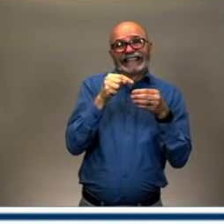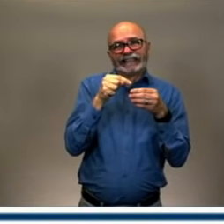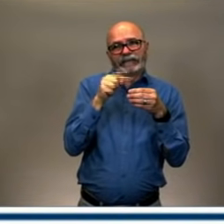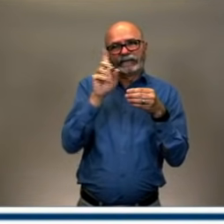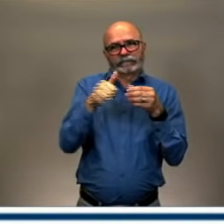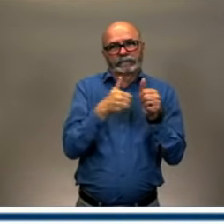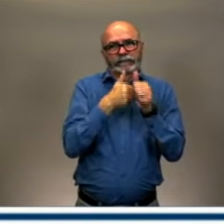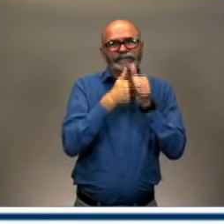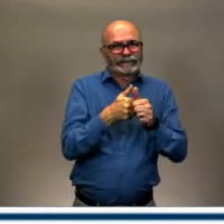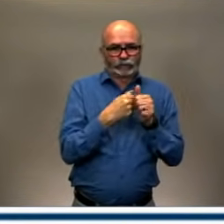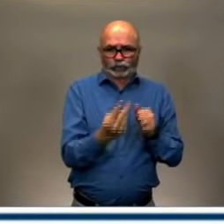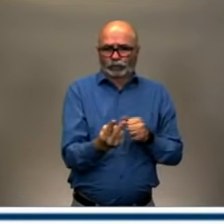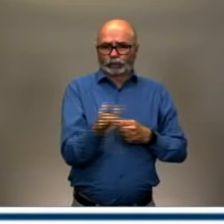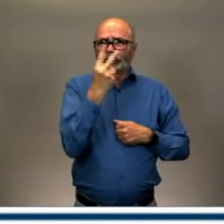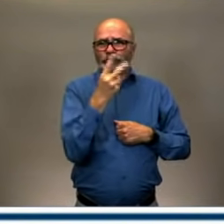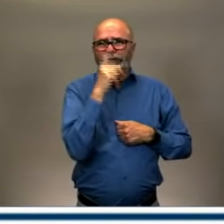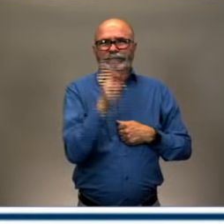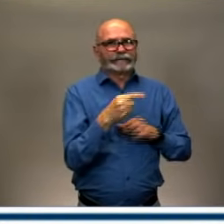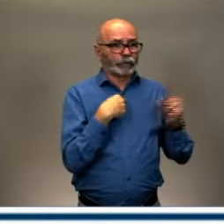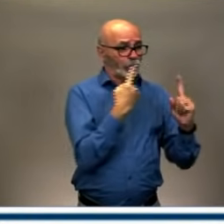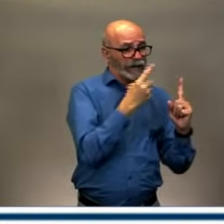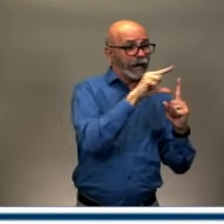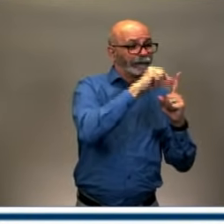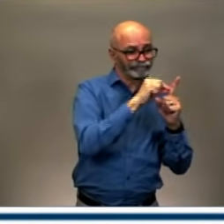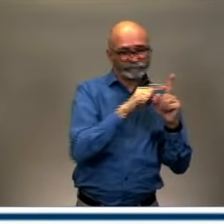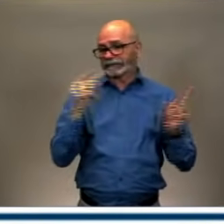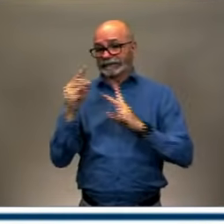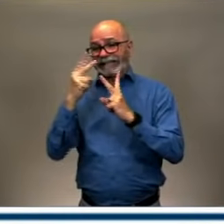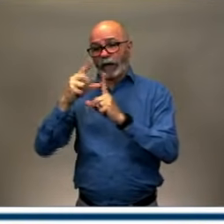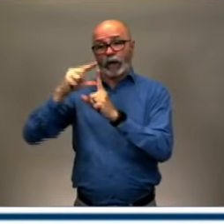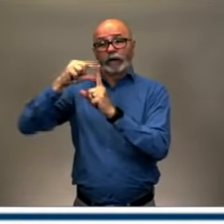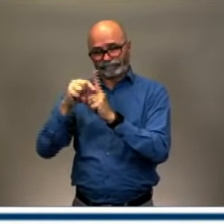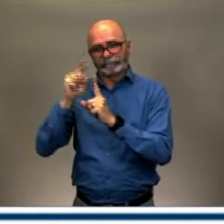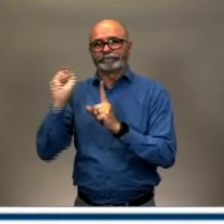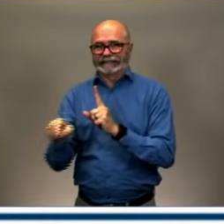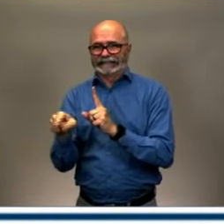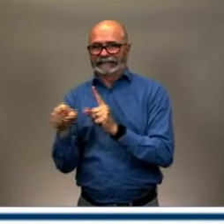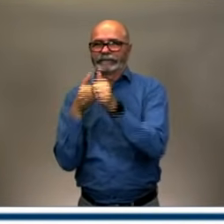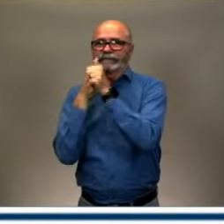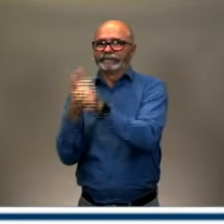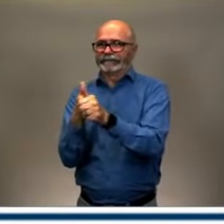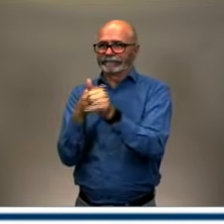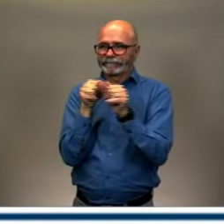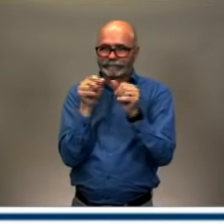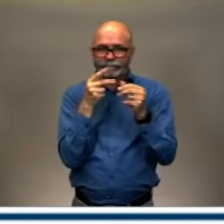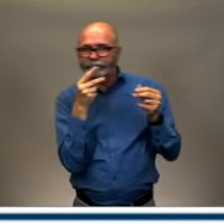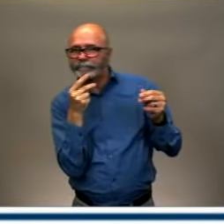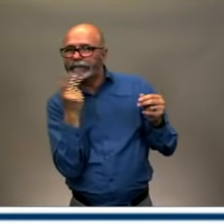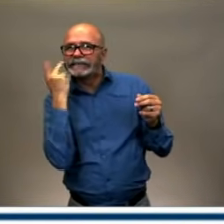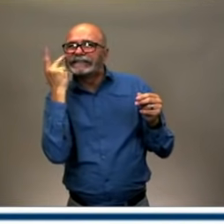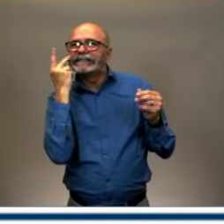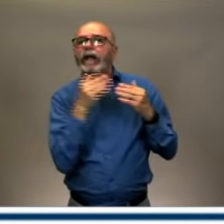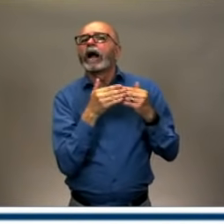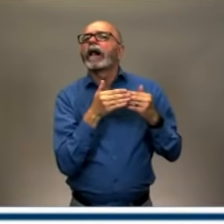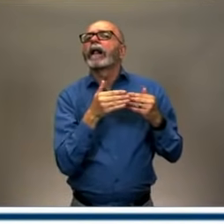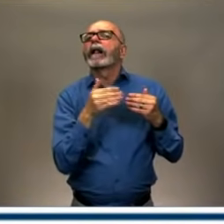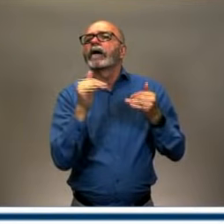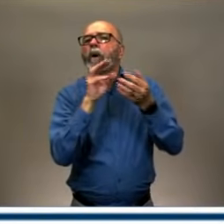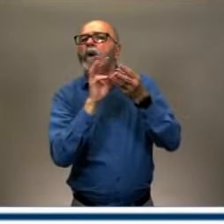dose. And we also have to have some contingencies given the unpredictability of weather events during our Nova Scotia